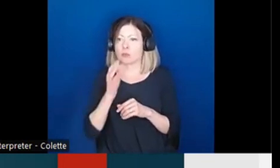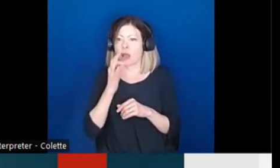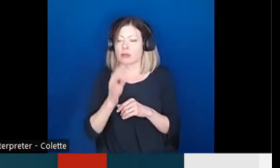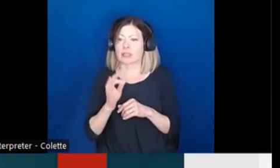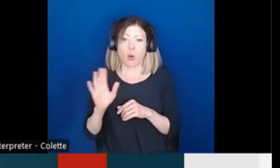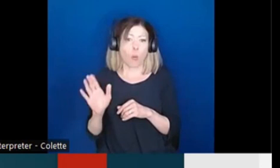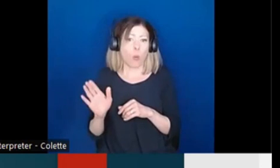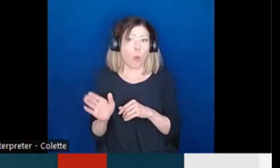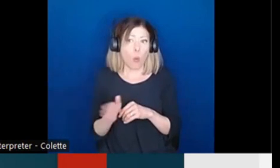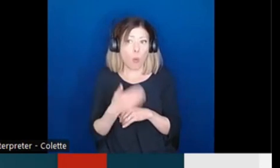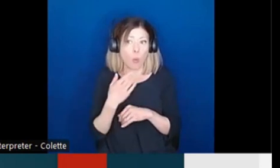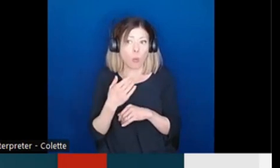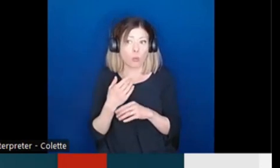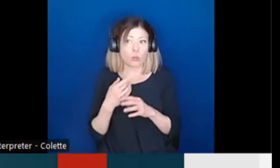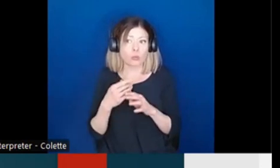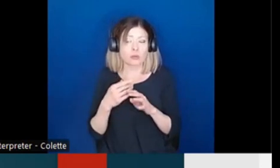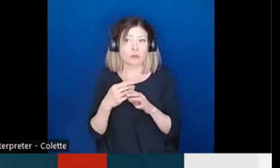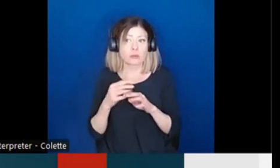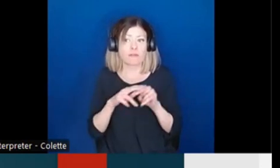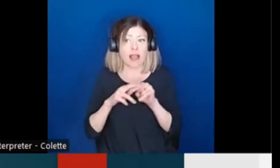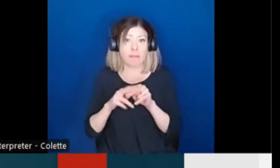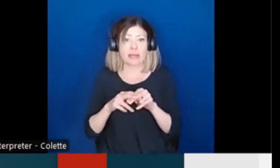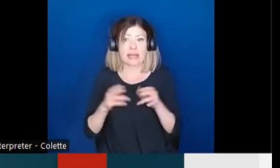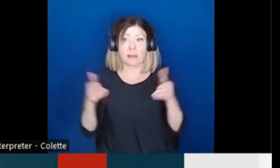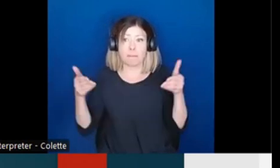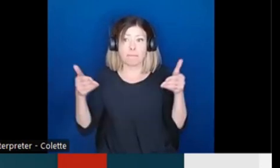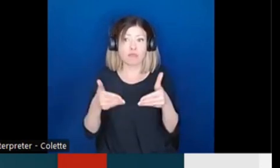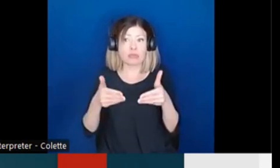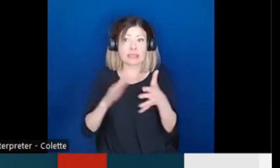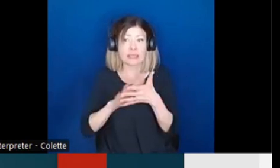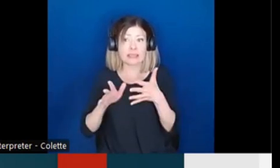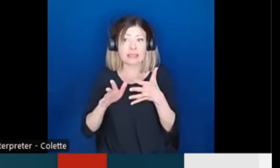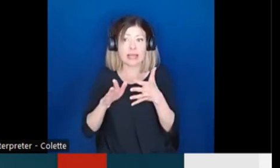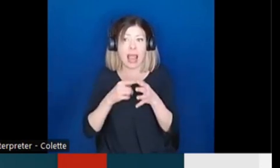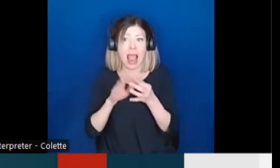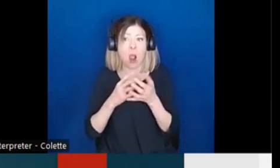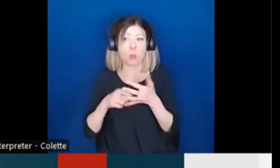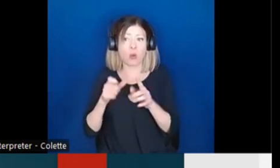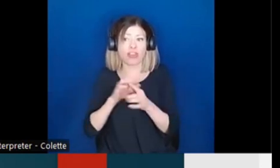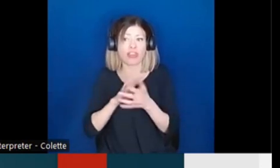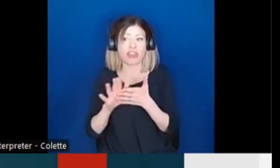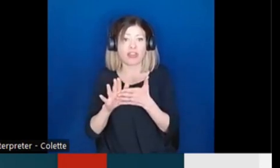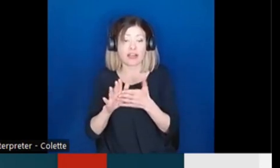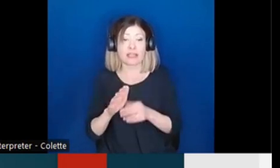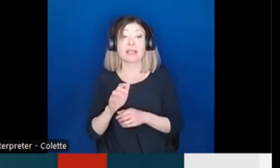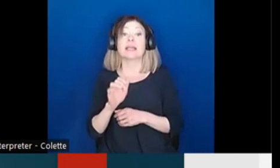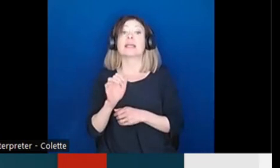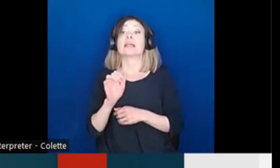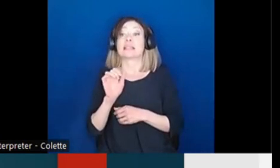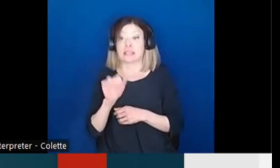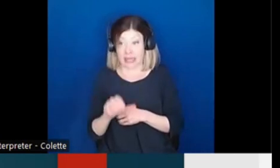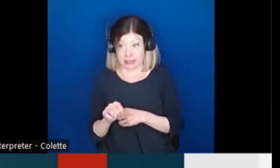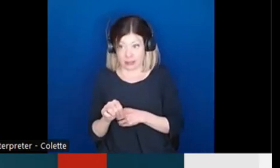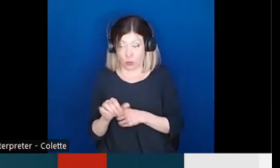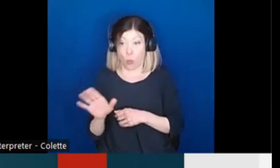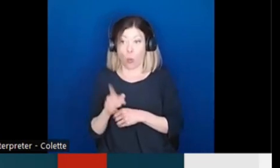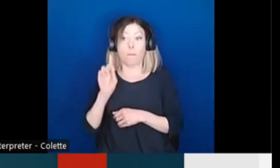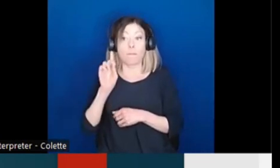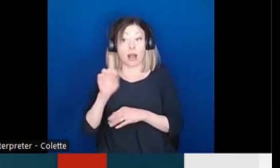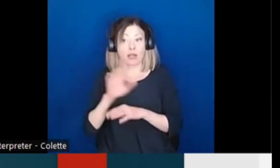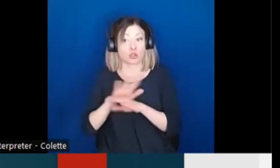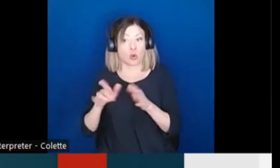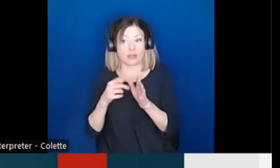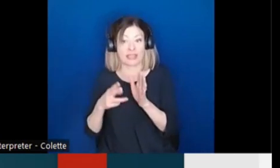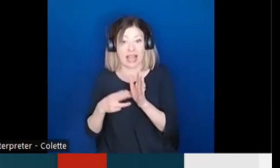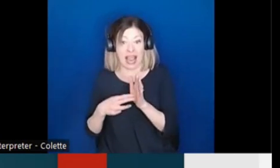They are all buried at Haworth except for Anne. So when Anne was very ill with tuberculosis, Charlotte and a friend Ellen